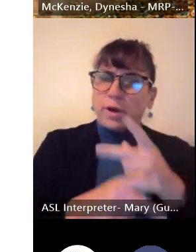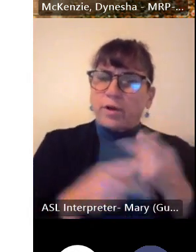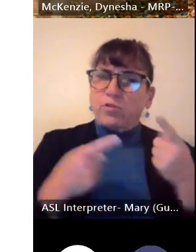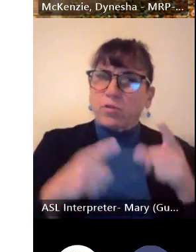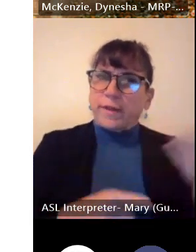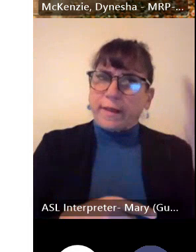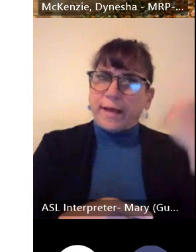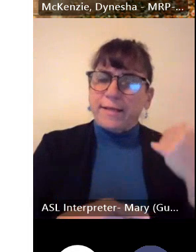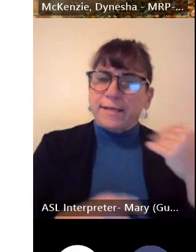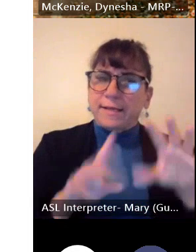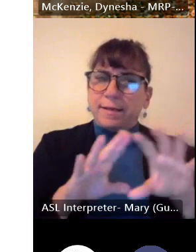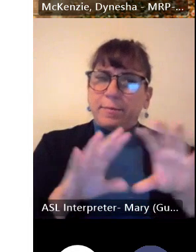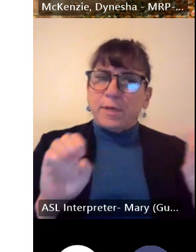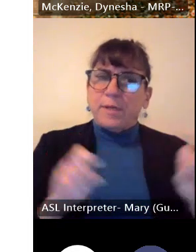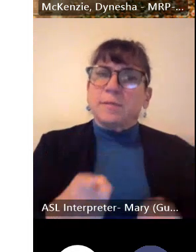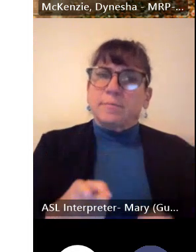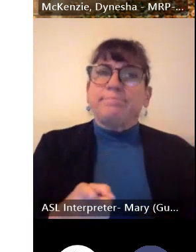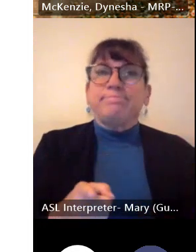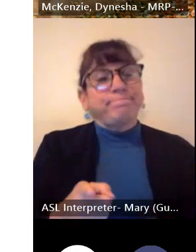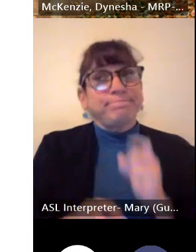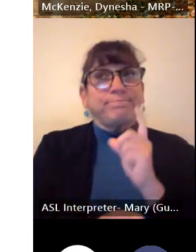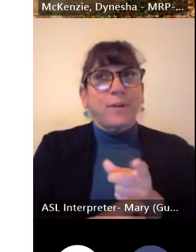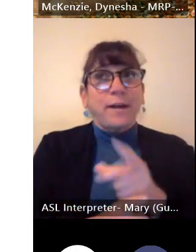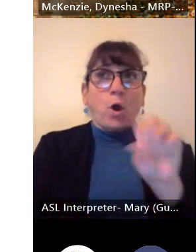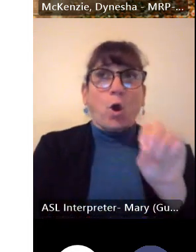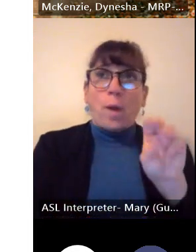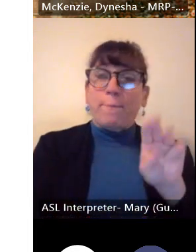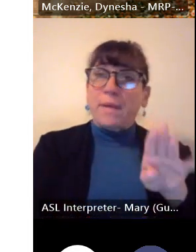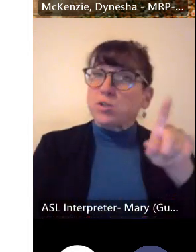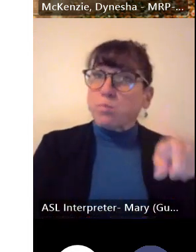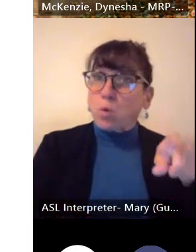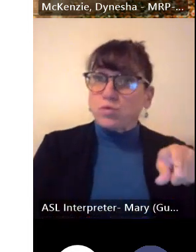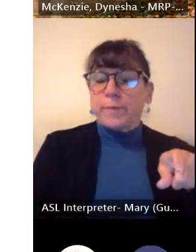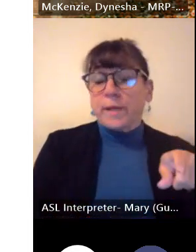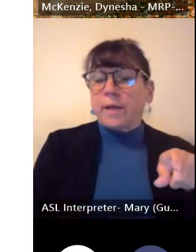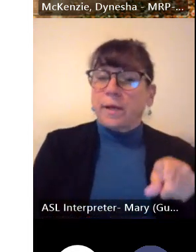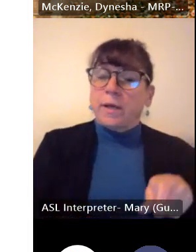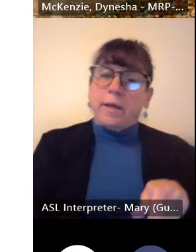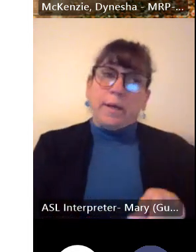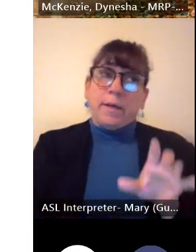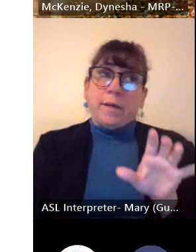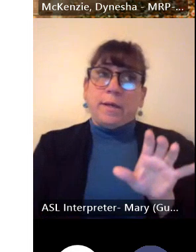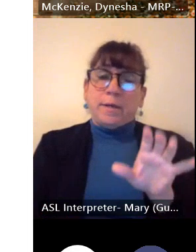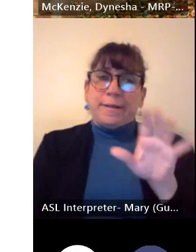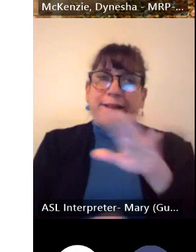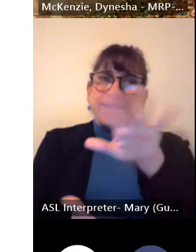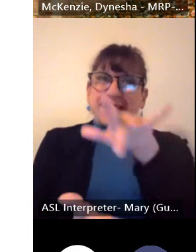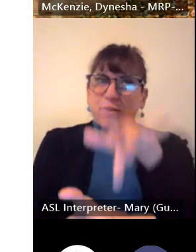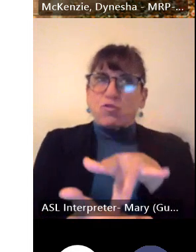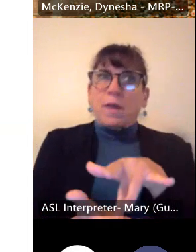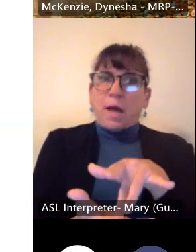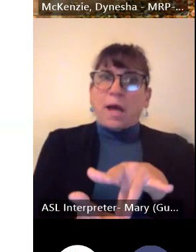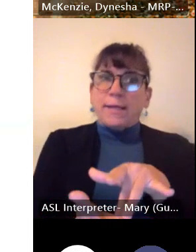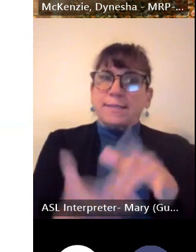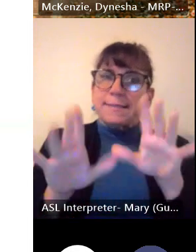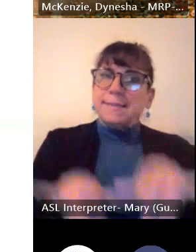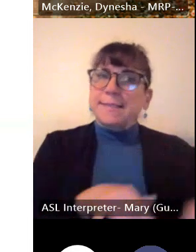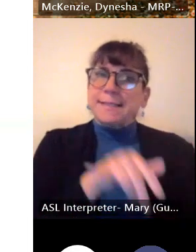administration. Yeah, right. So OMB is supposed to be that centralized,